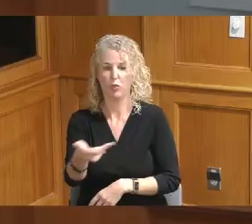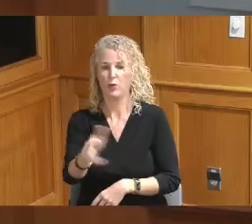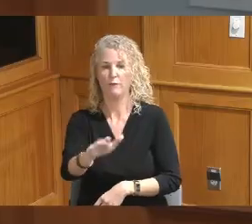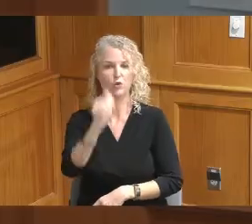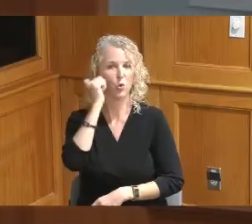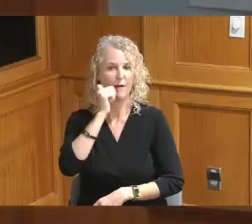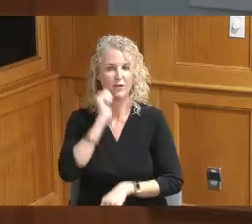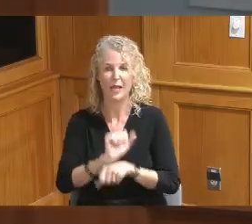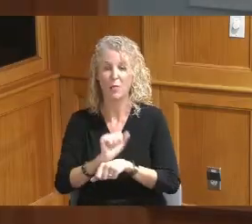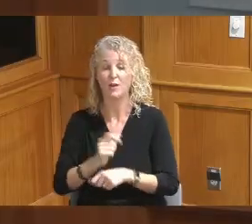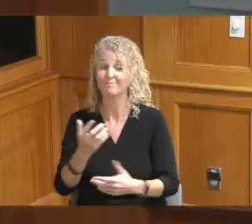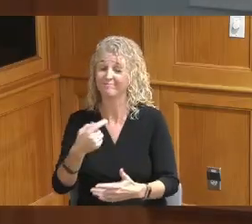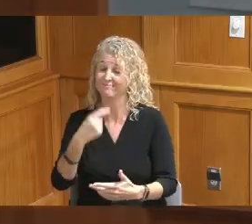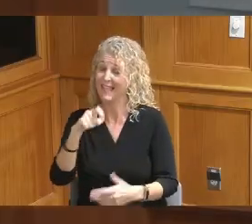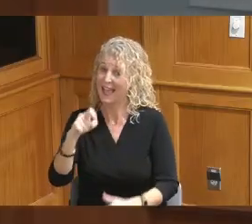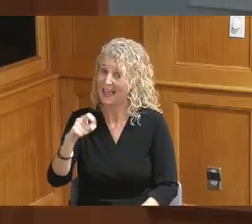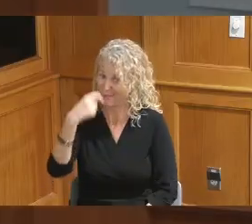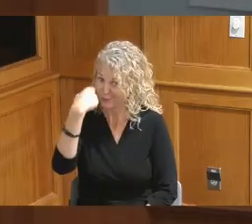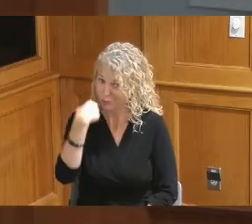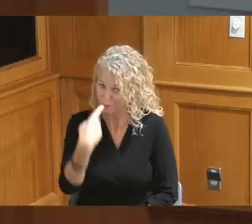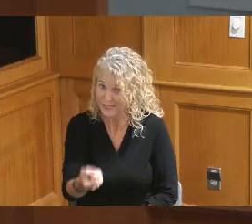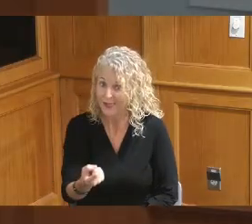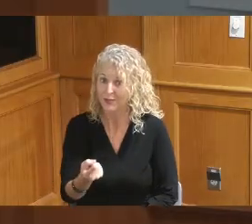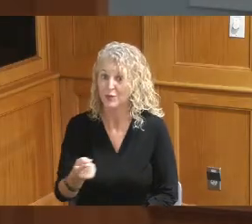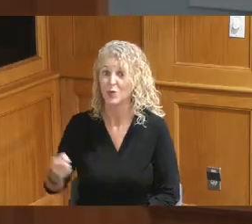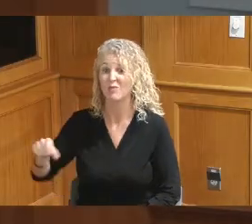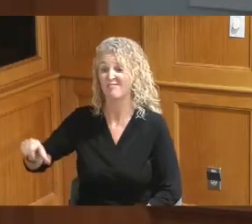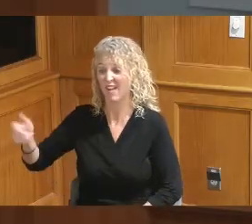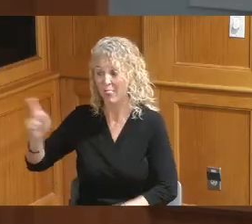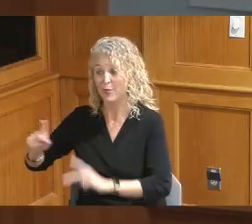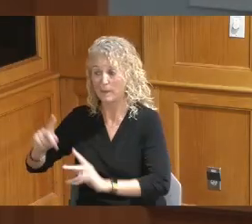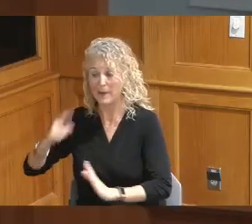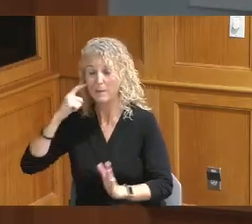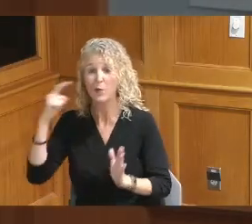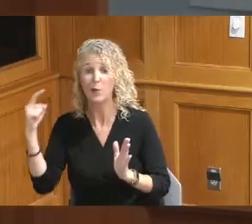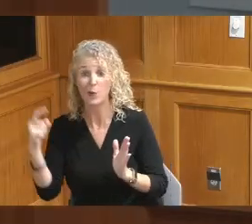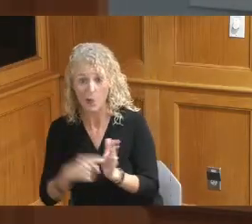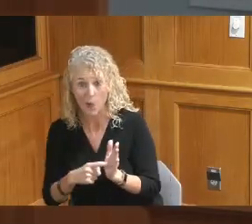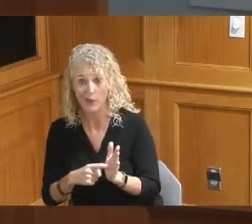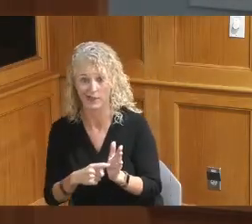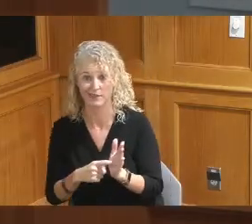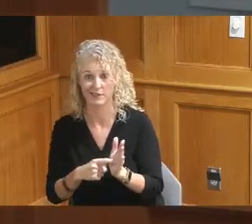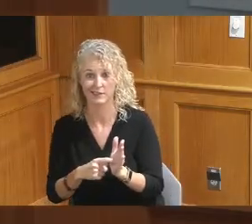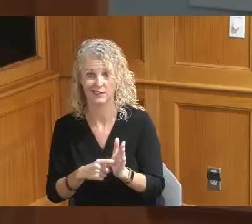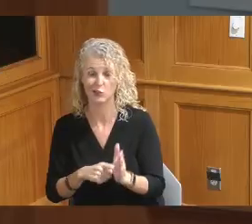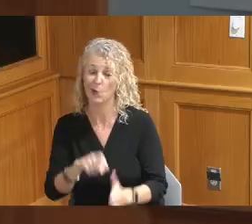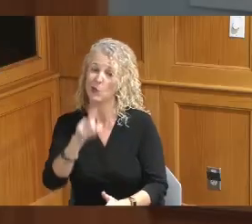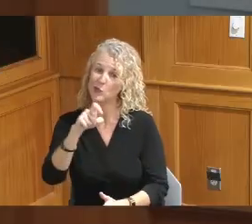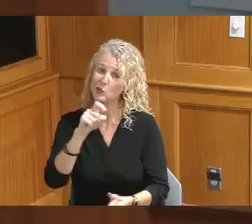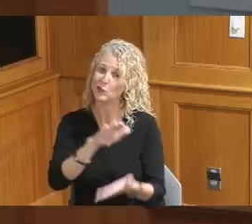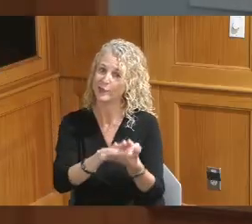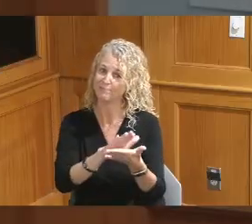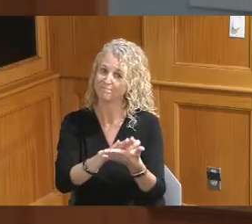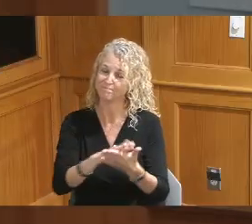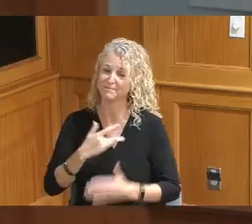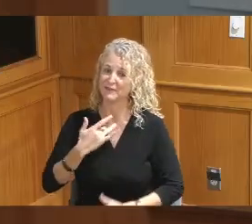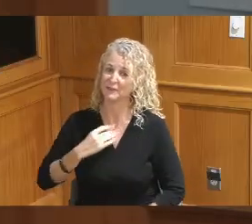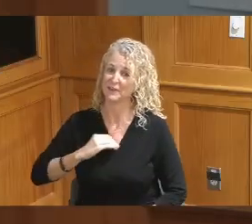this is being noticed around the country, and the county's investment is being noticed around the country as really innovative, and I think it deserves to continuously be